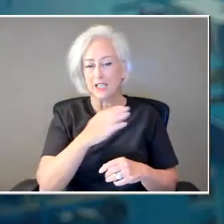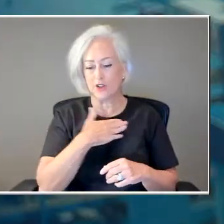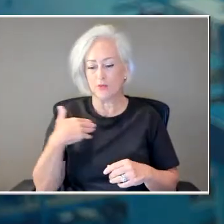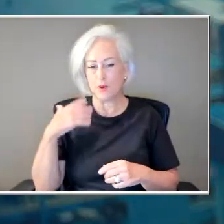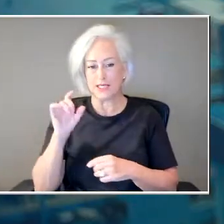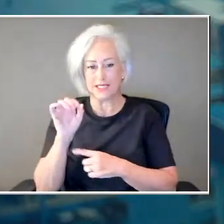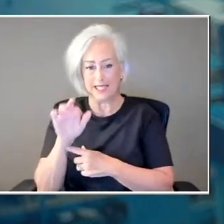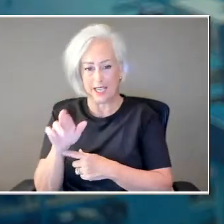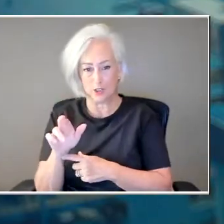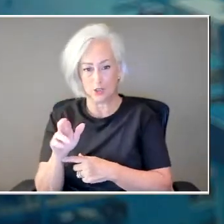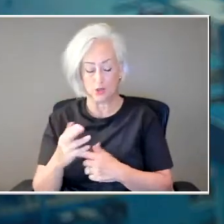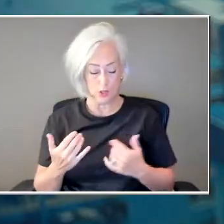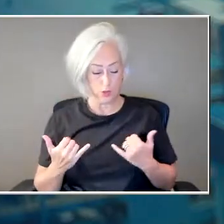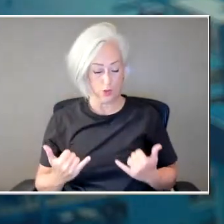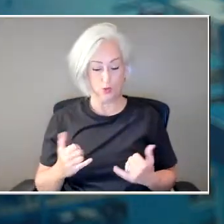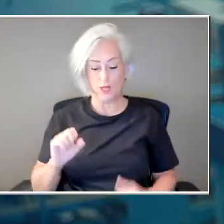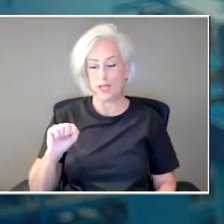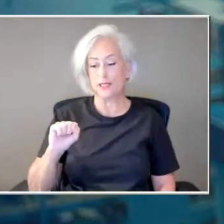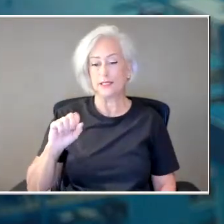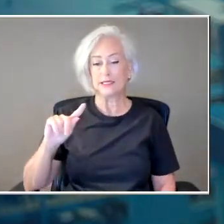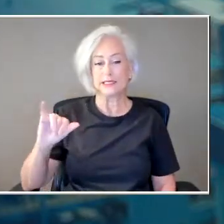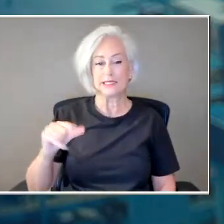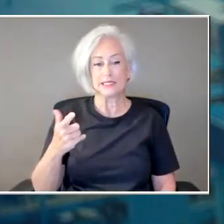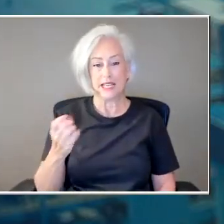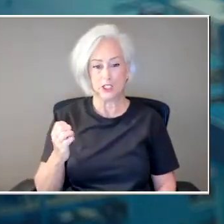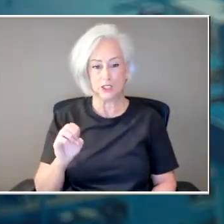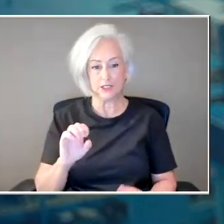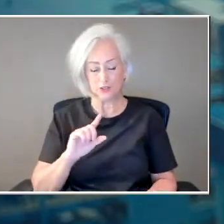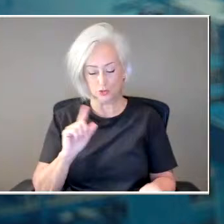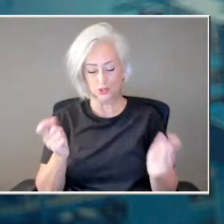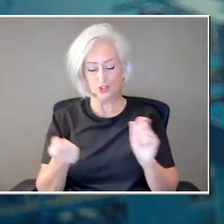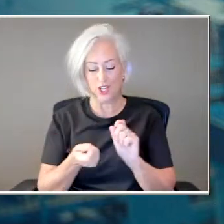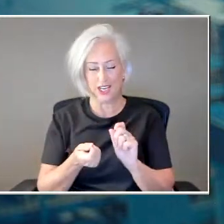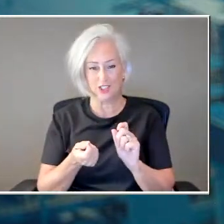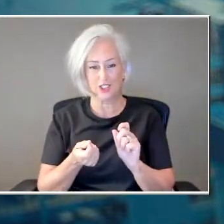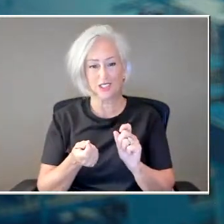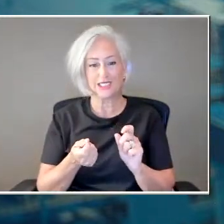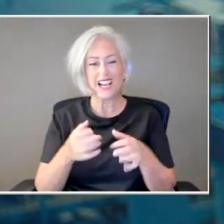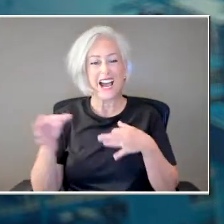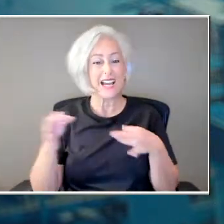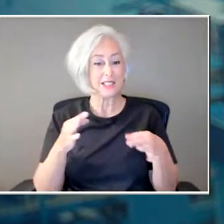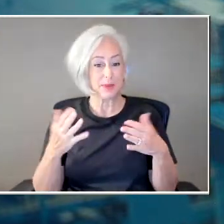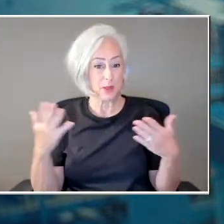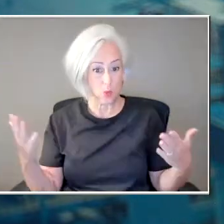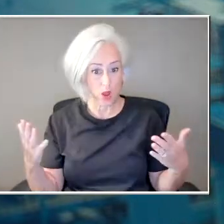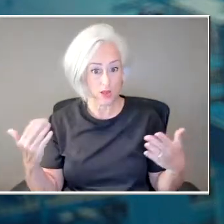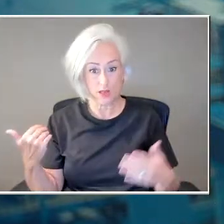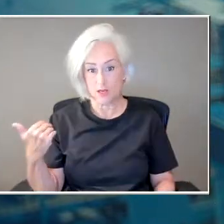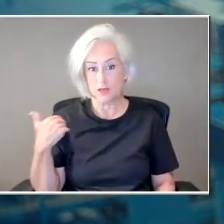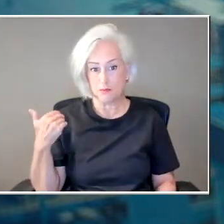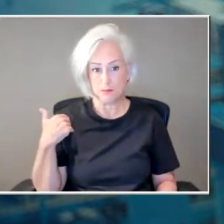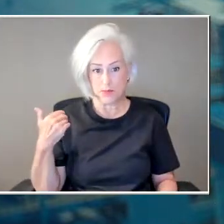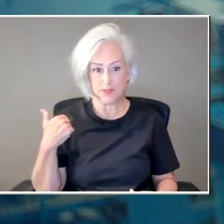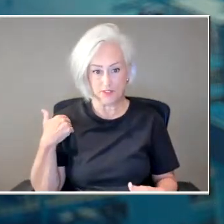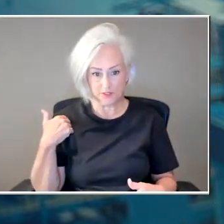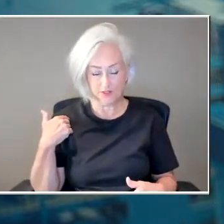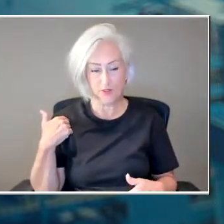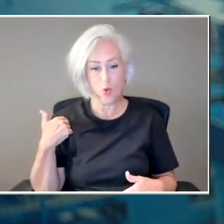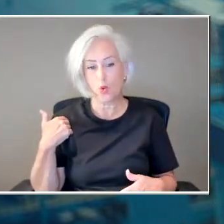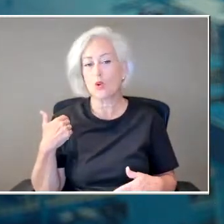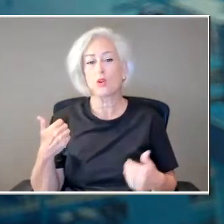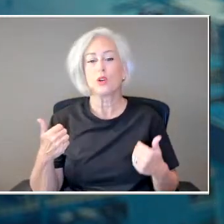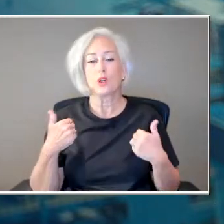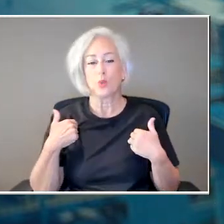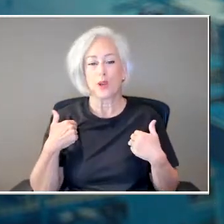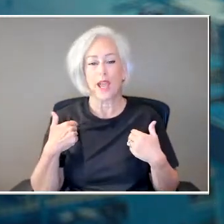today has changed a lot. I explain it to my patients that staging used to be on a trifold pocket little booklet